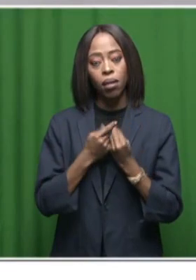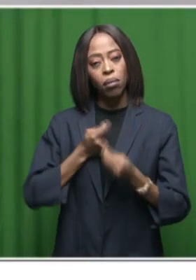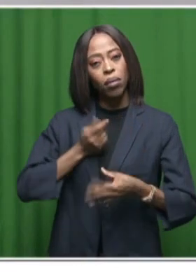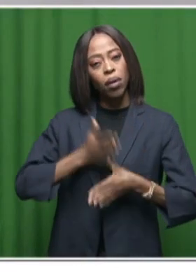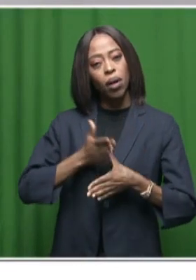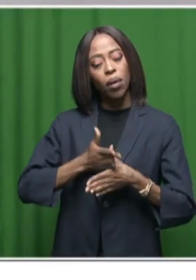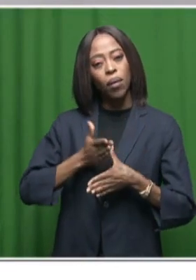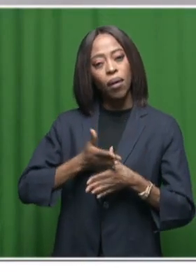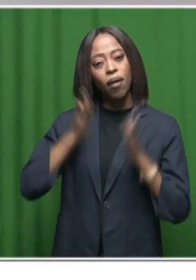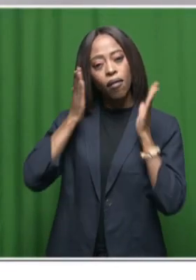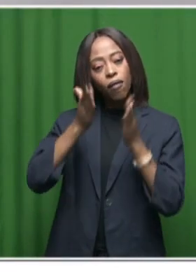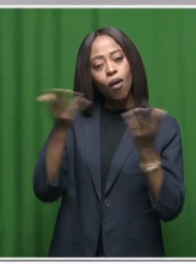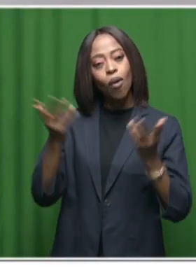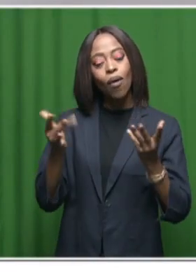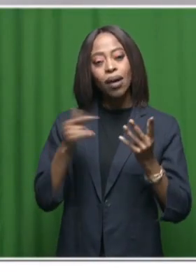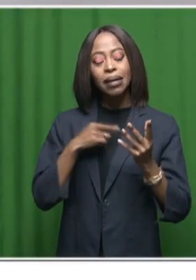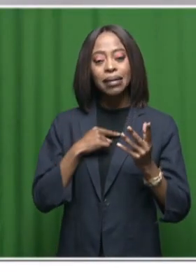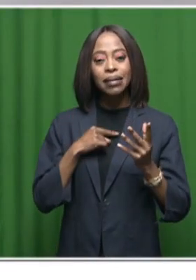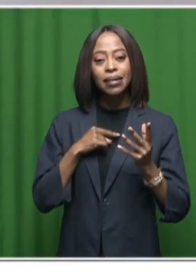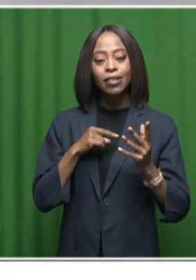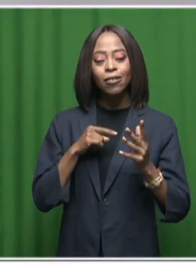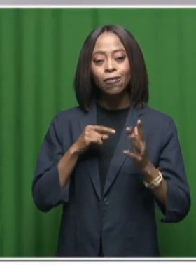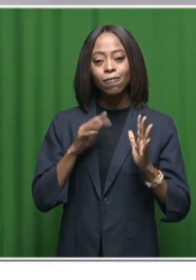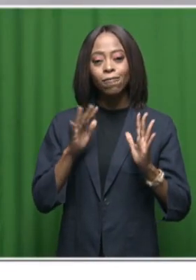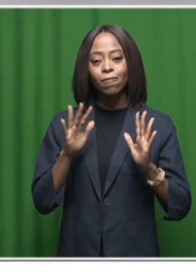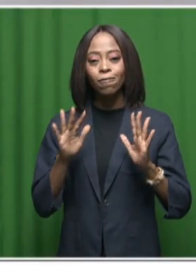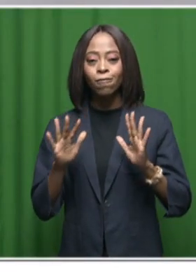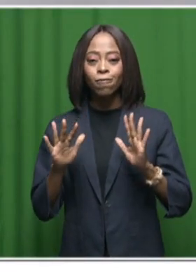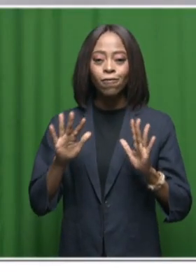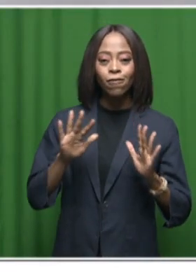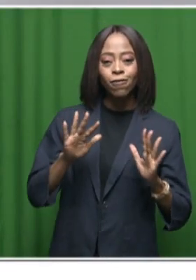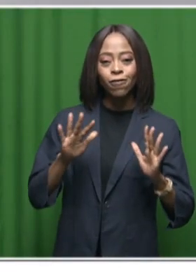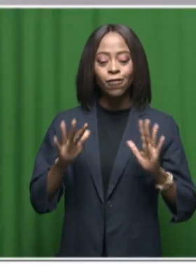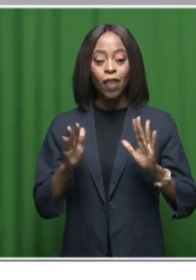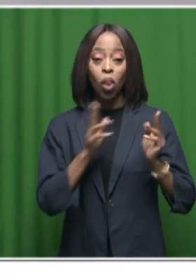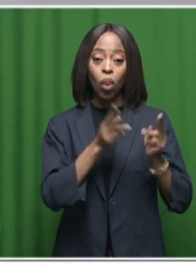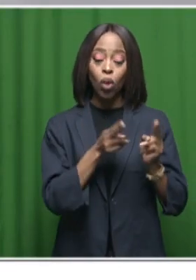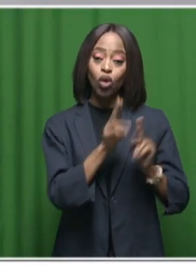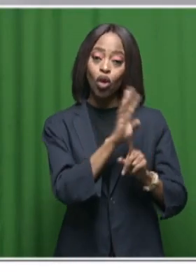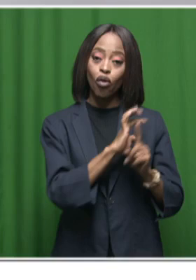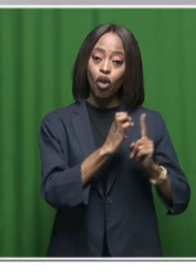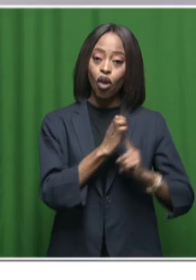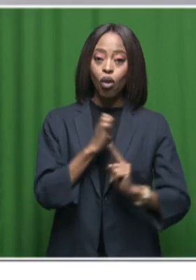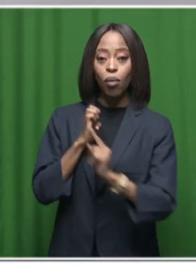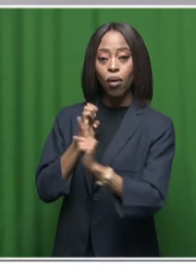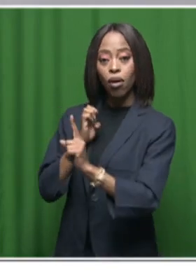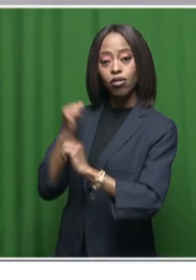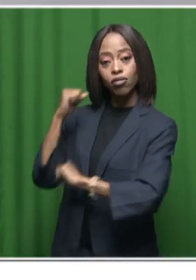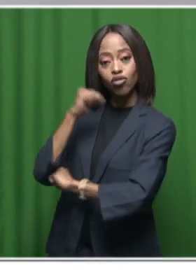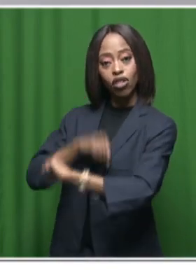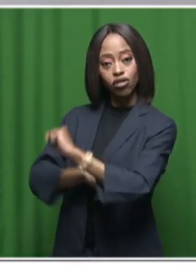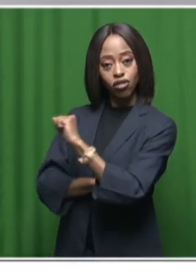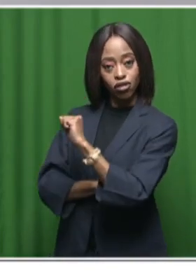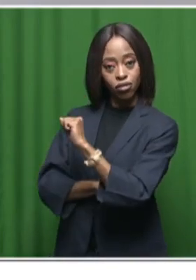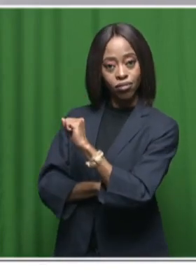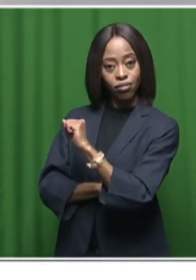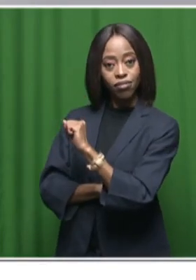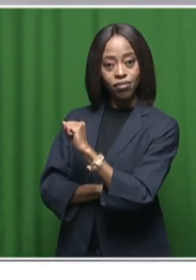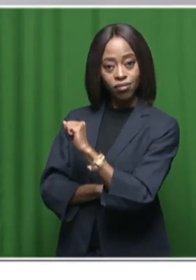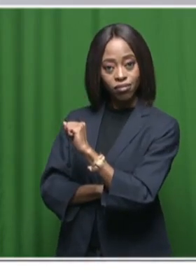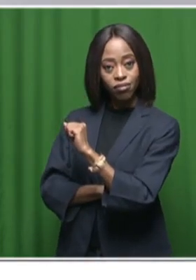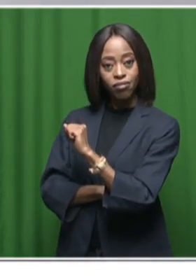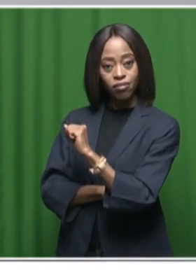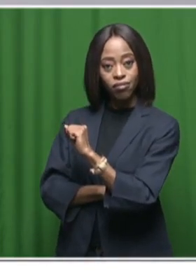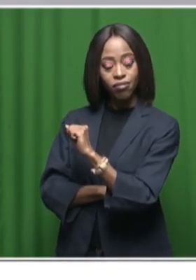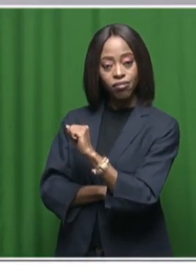long time is this kind of tension between the natural environment and the structures